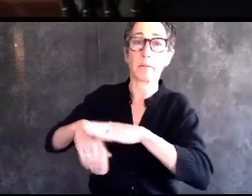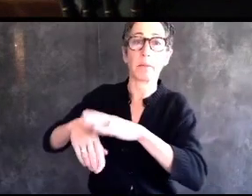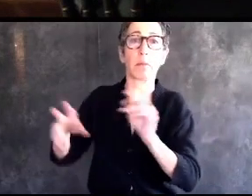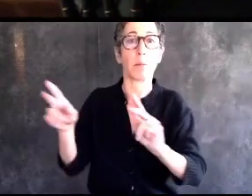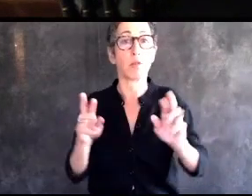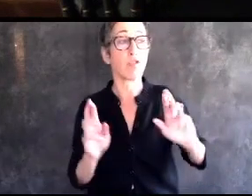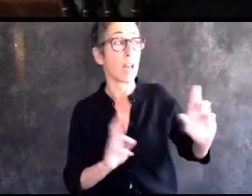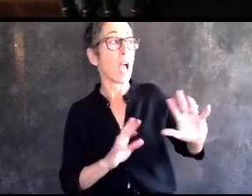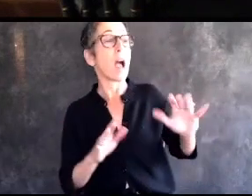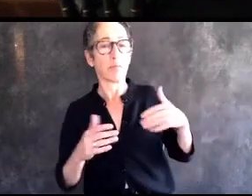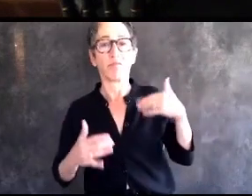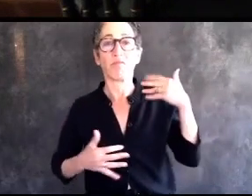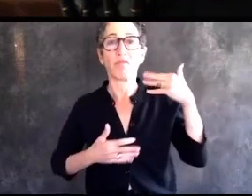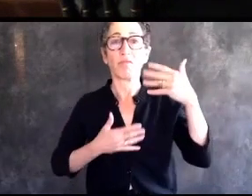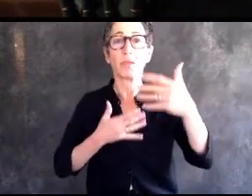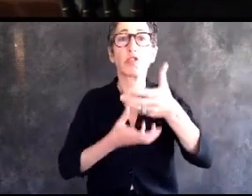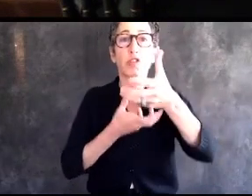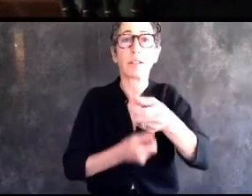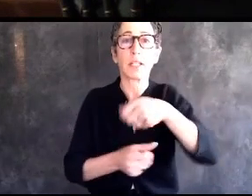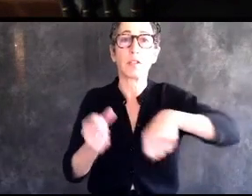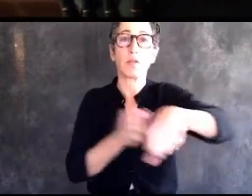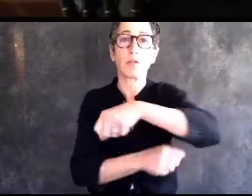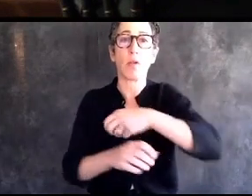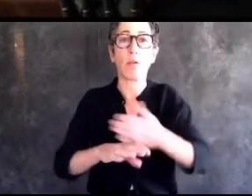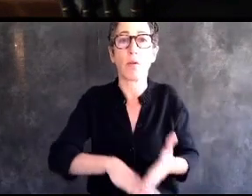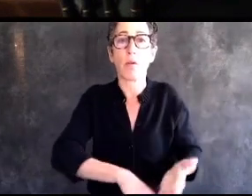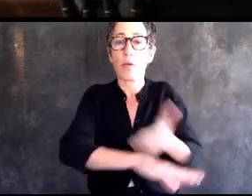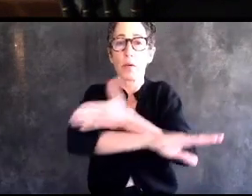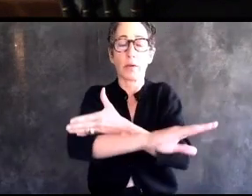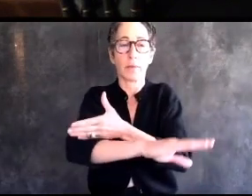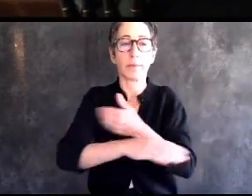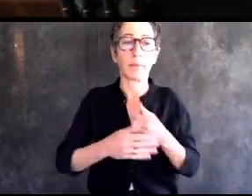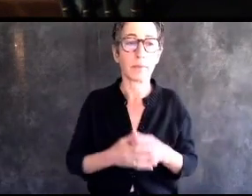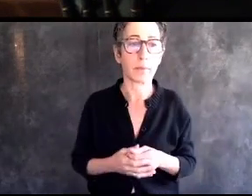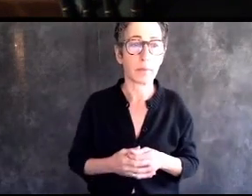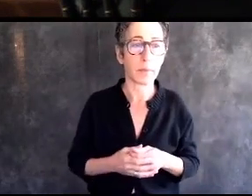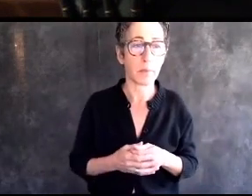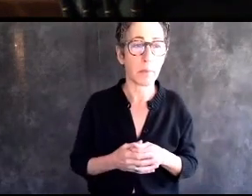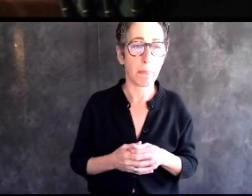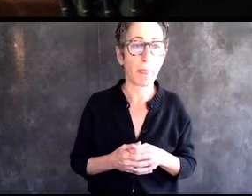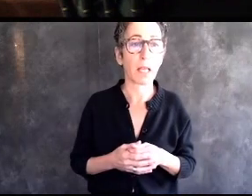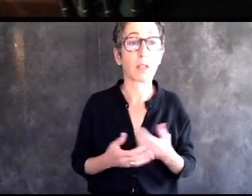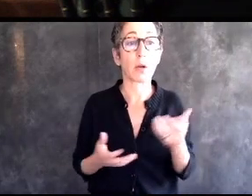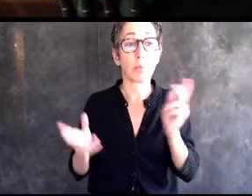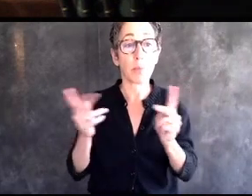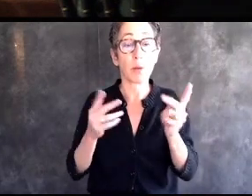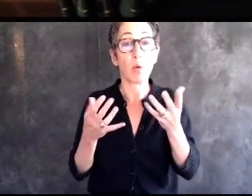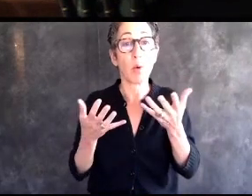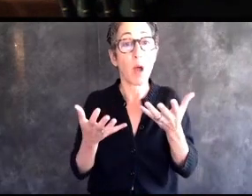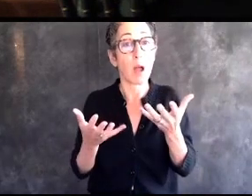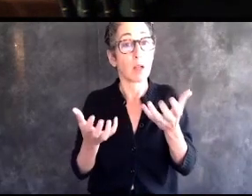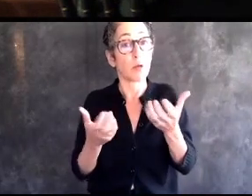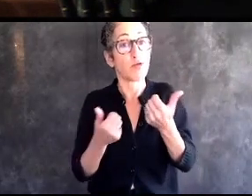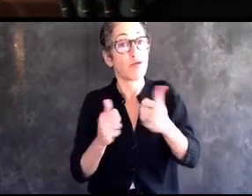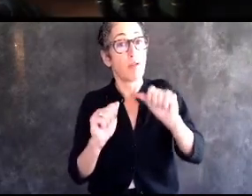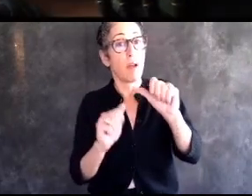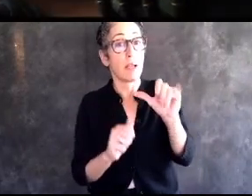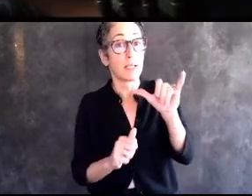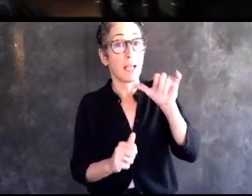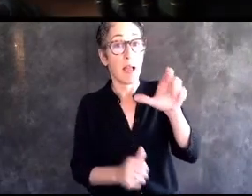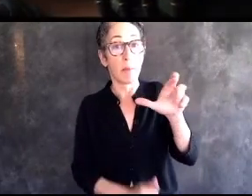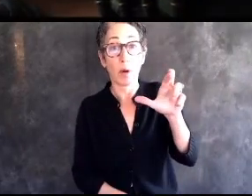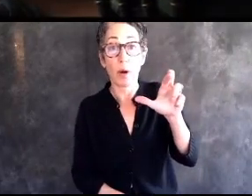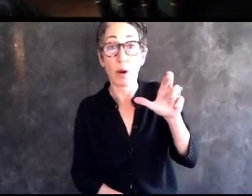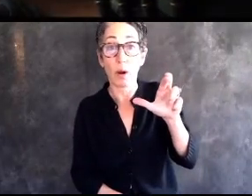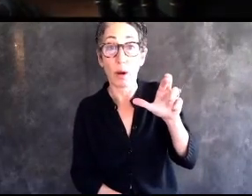a resilient society, whatever foreign adversary that wants to try cyber or information manipulation attacks will think twice,